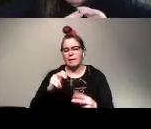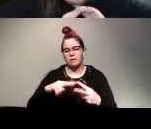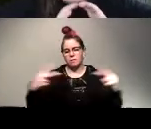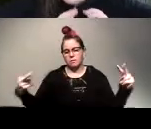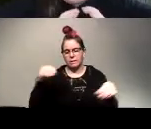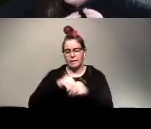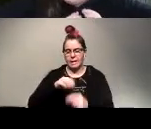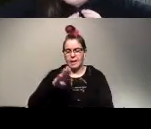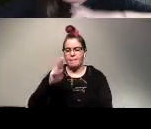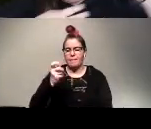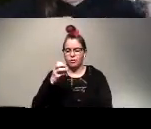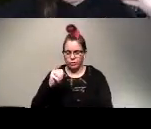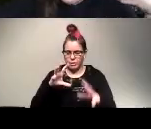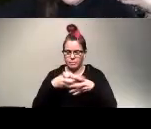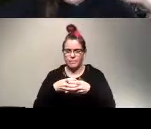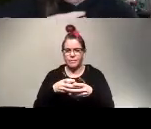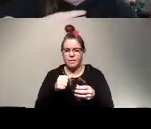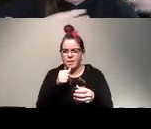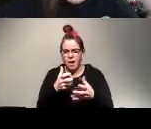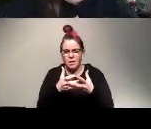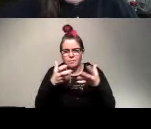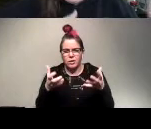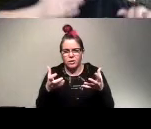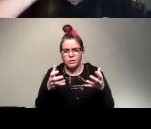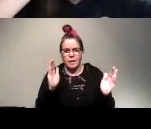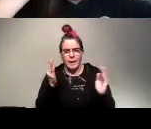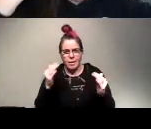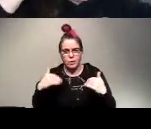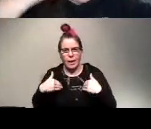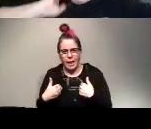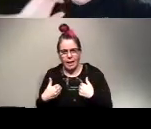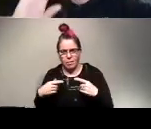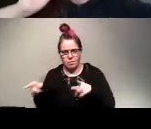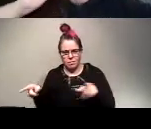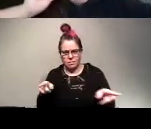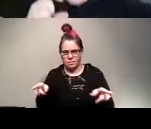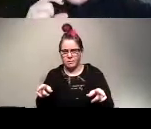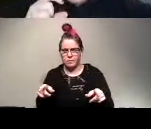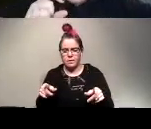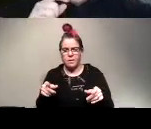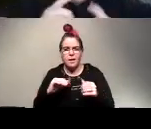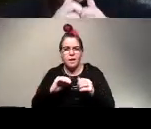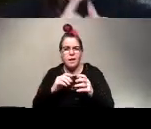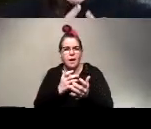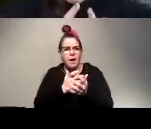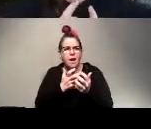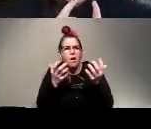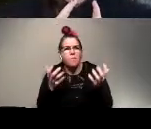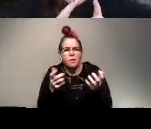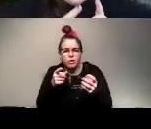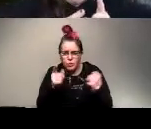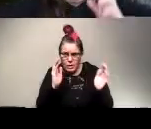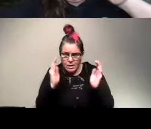not that much of it compared to what's in an animal like us. So how much, did you